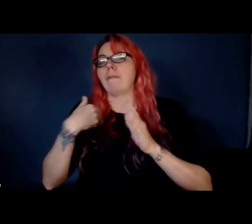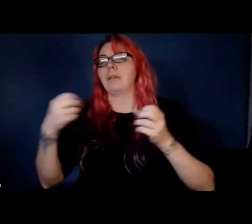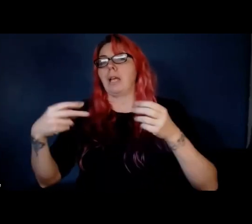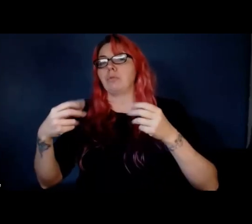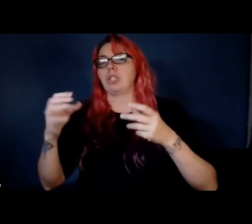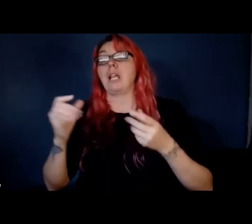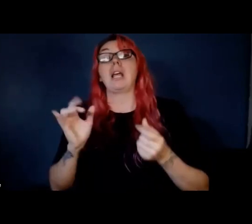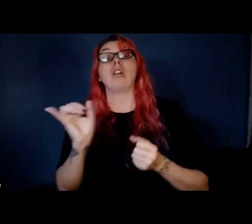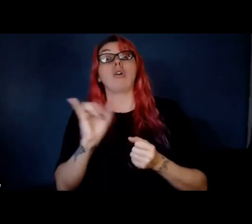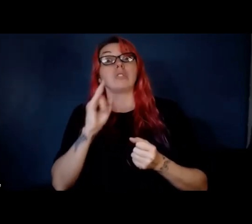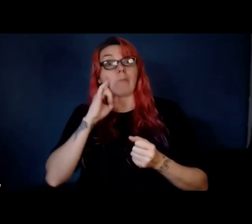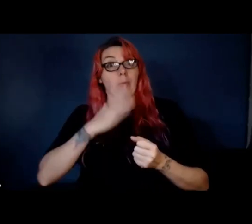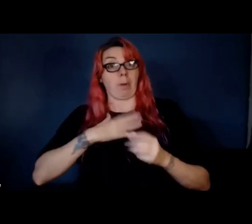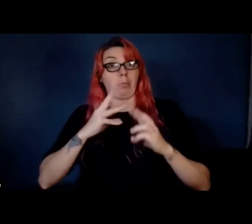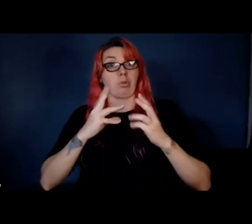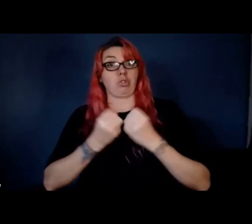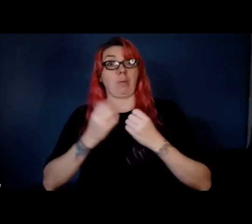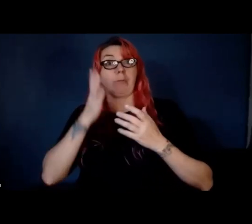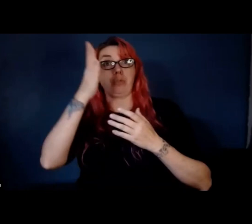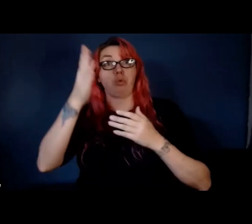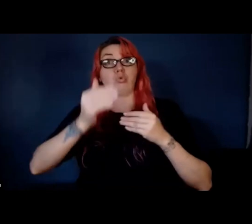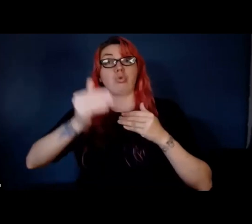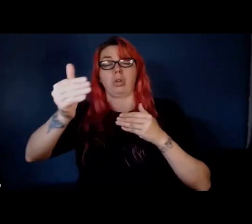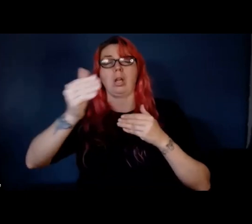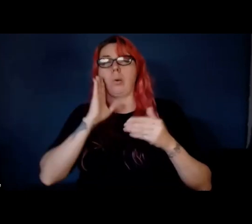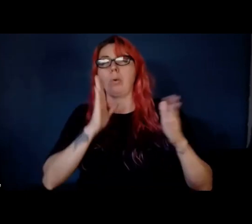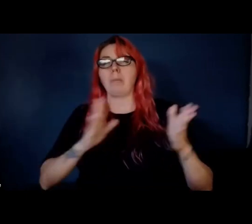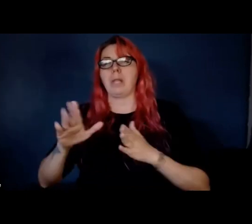as well. So apologies for that.